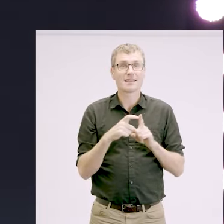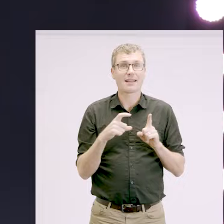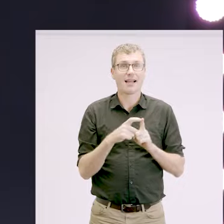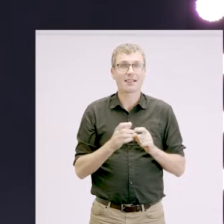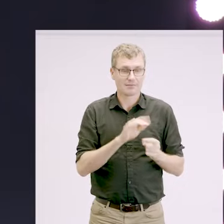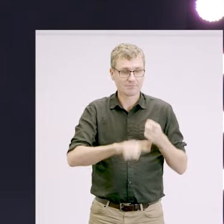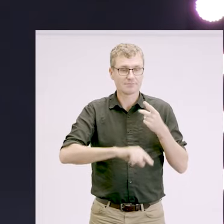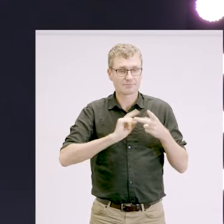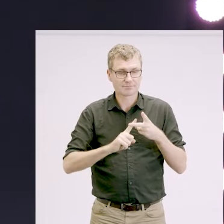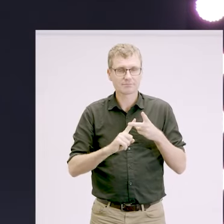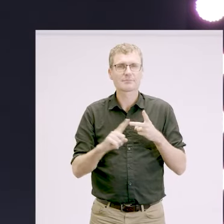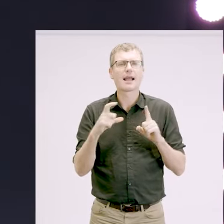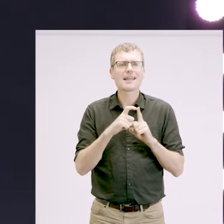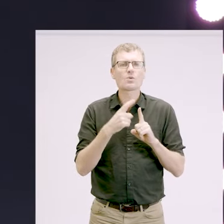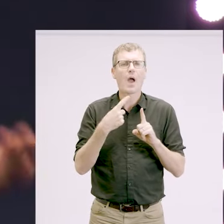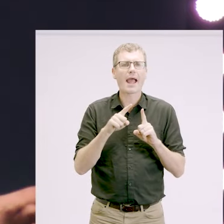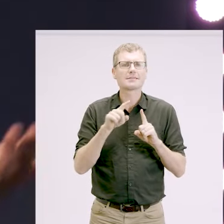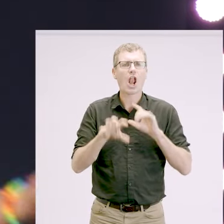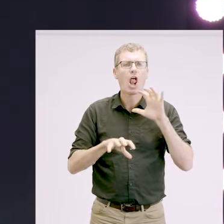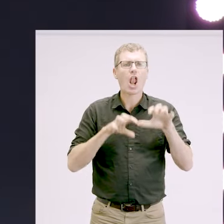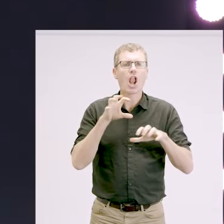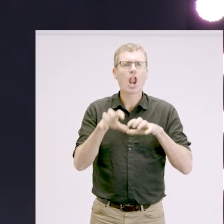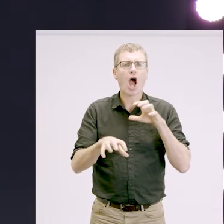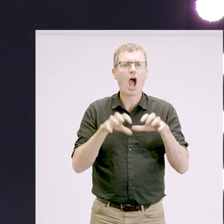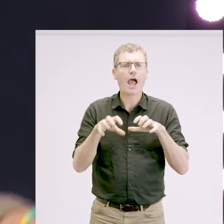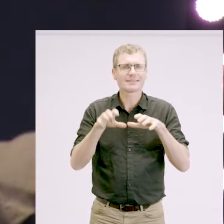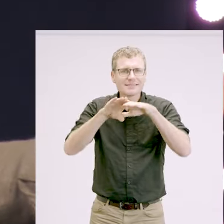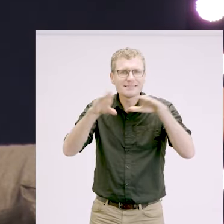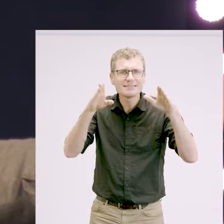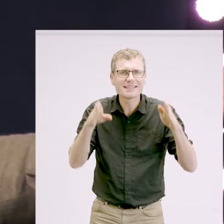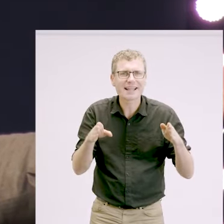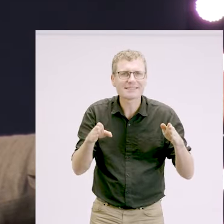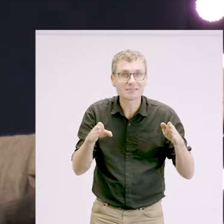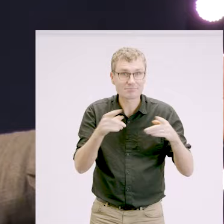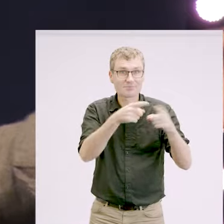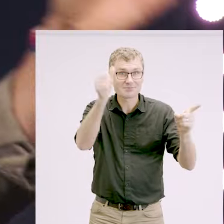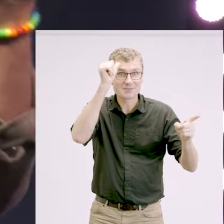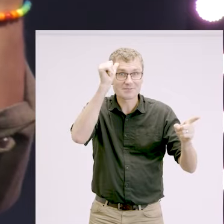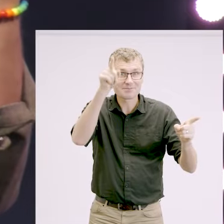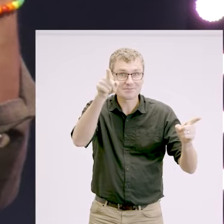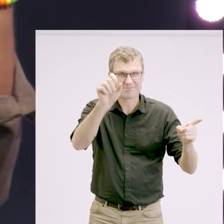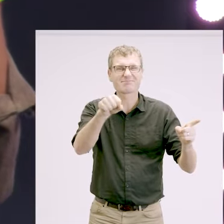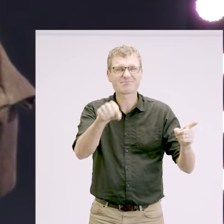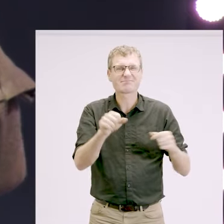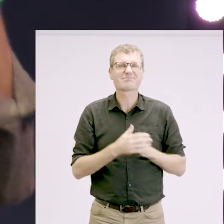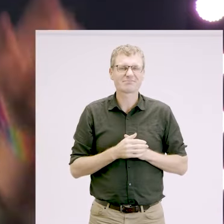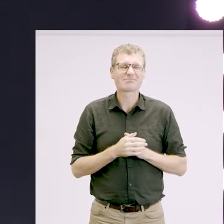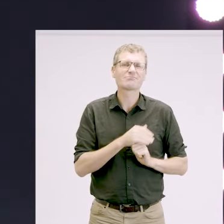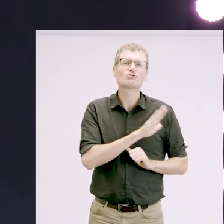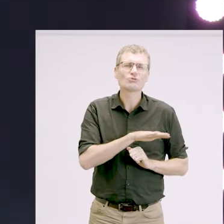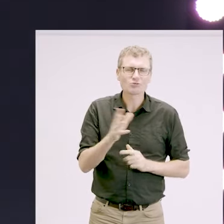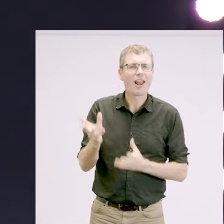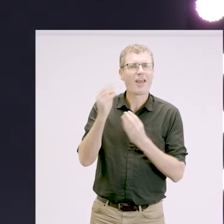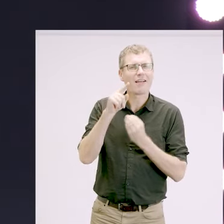comes from the book of Daniel, or of course, the story of Daniel in the lion's den, right? Anybody know that story? Show me your hands, come on, there we go.